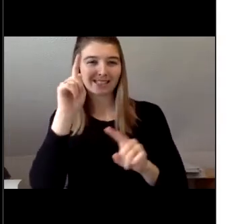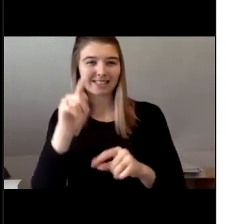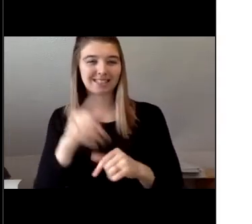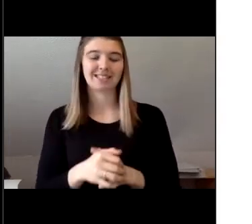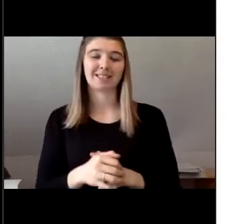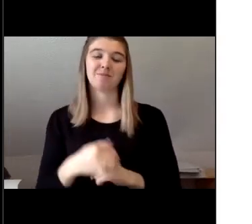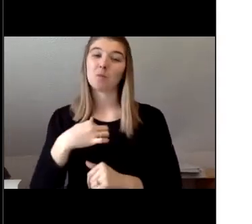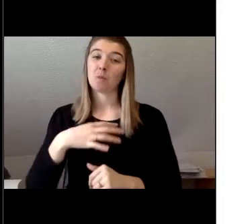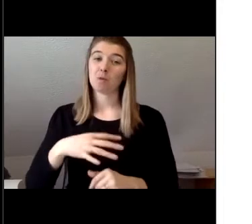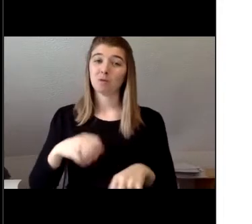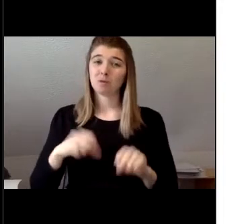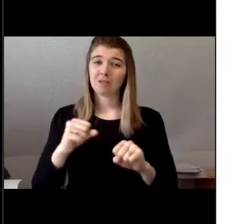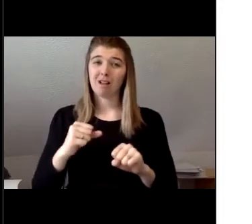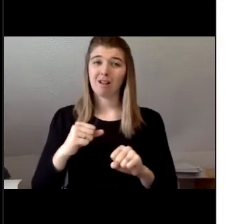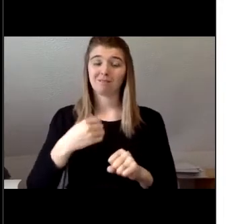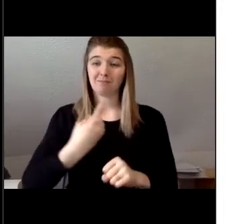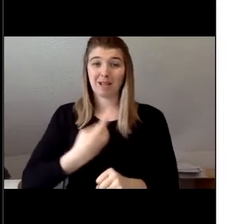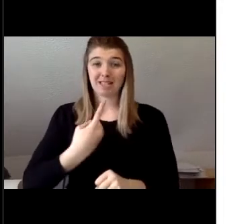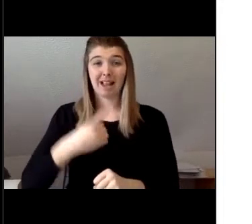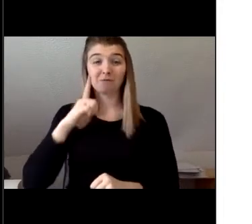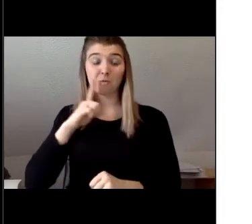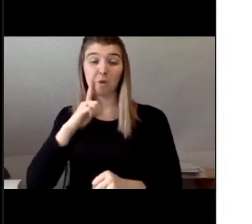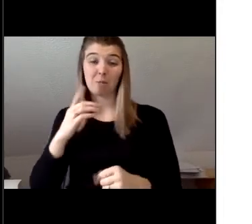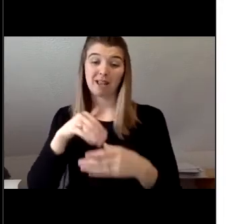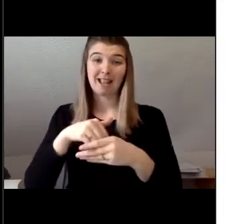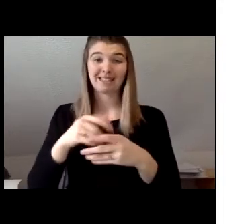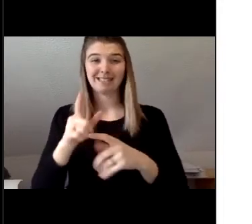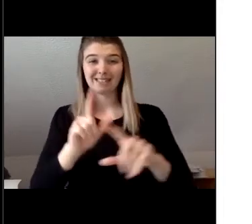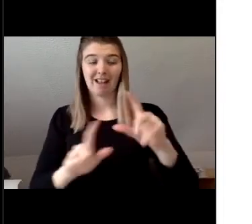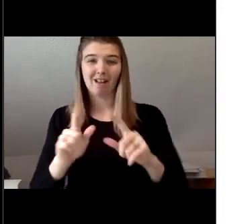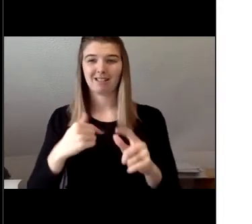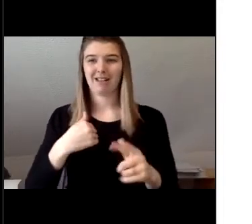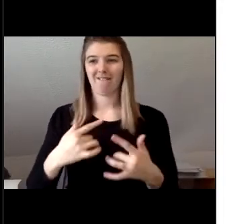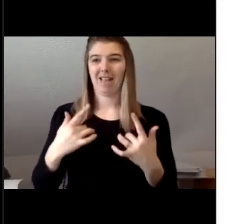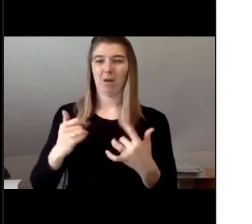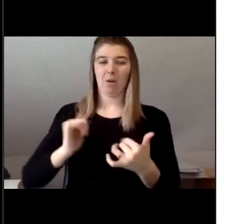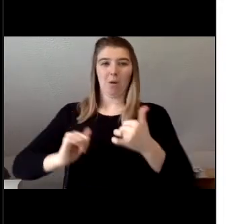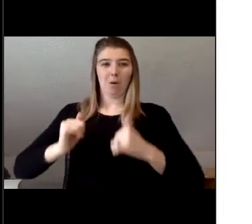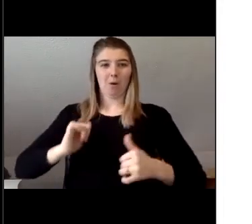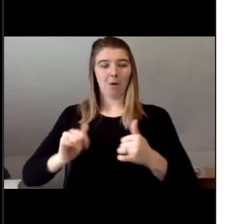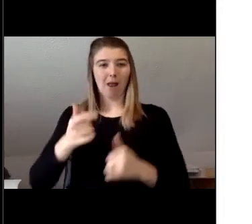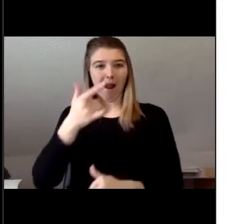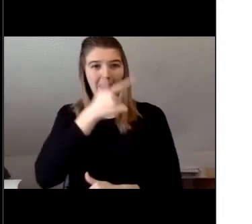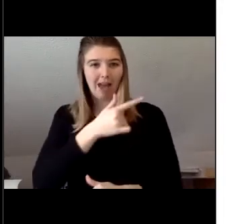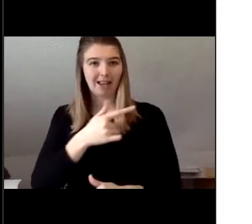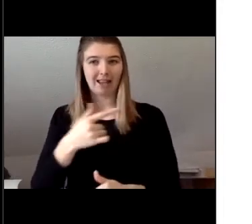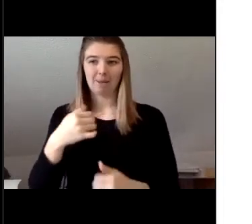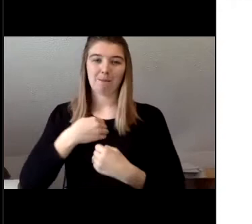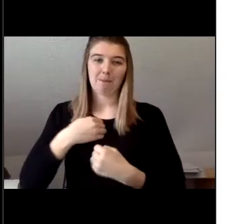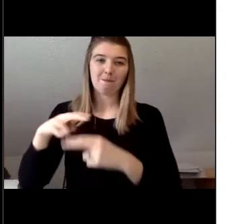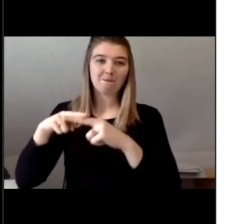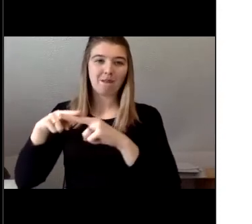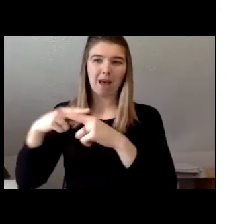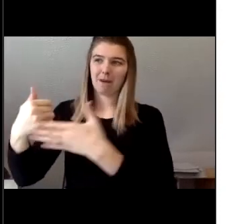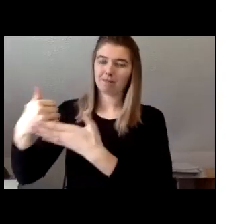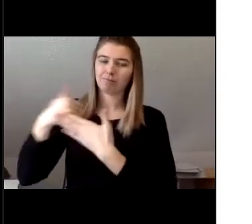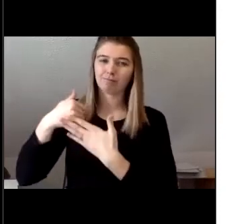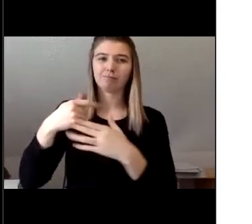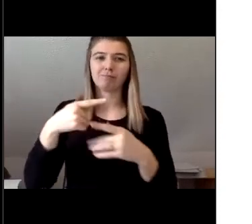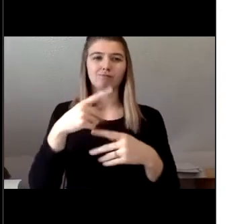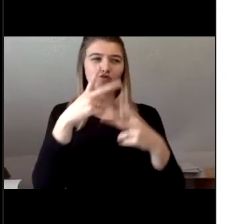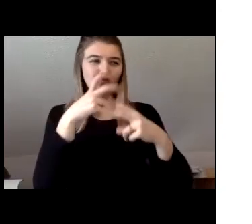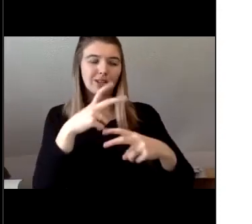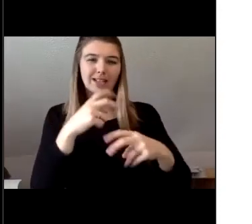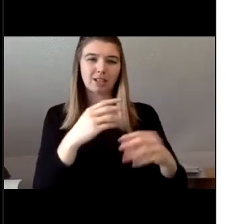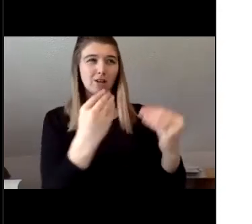science, I was very privileged to be supported first by my family, and then throughout my research training by great advisors and mentors, and